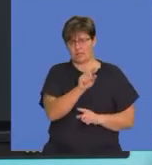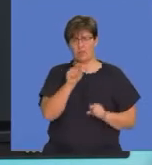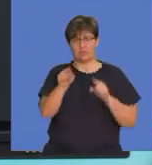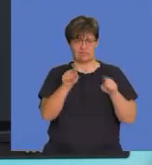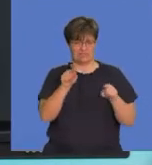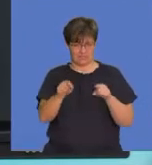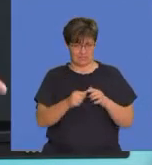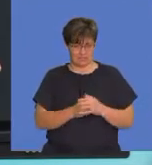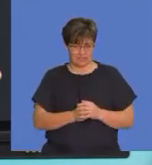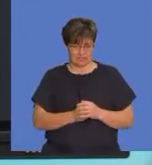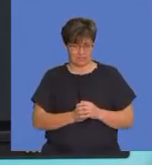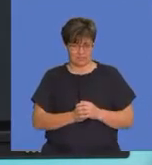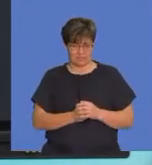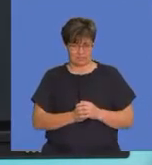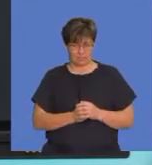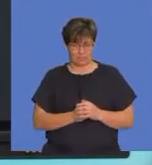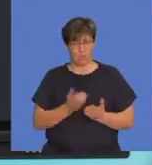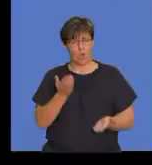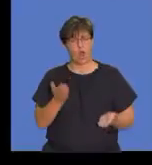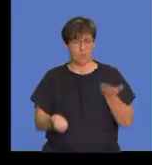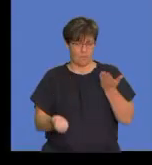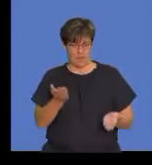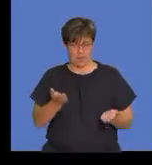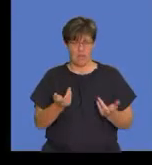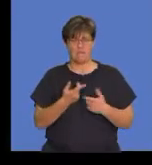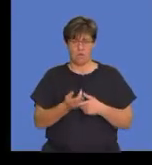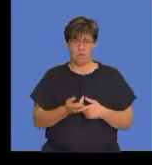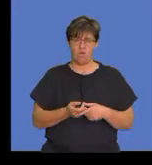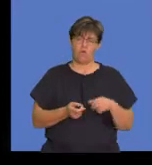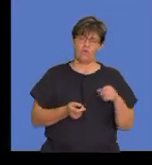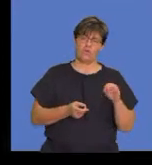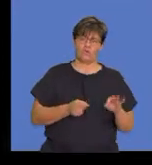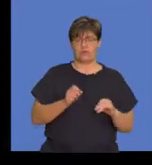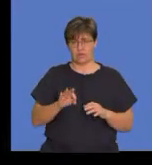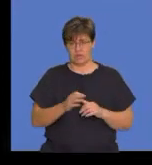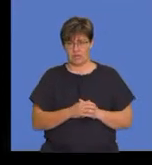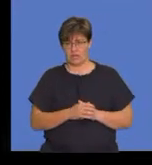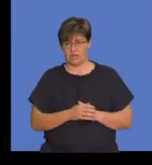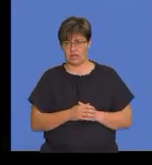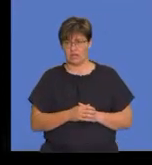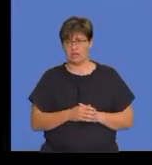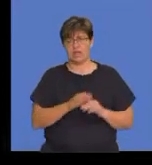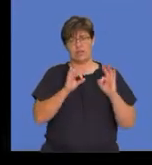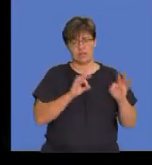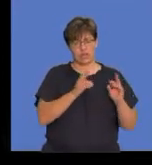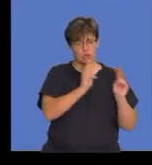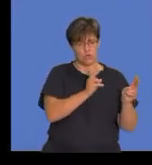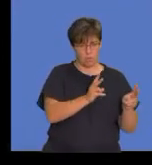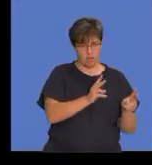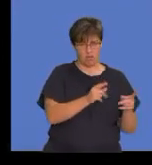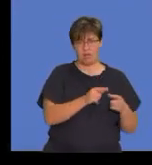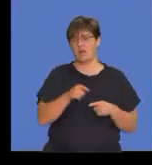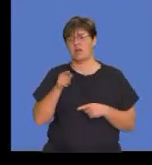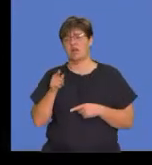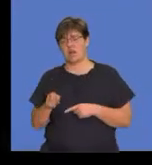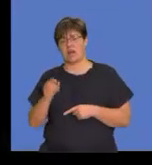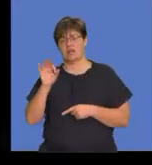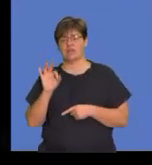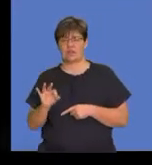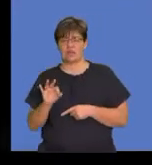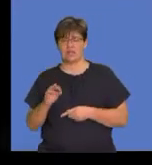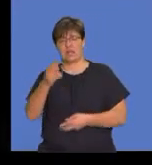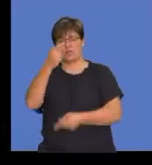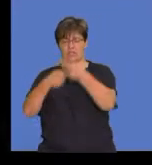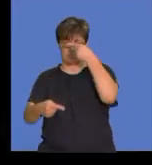say about those two comparisons in terms of 3, because it's 3 normal ratios